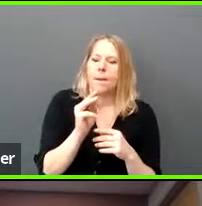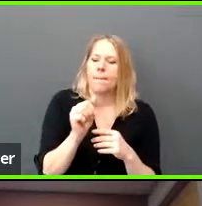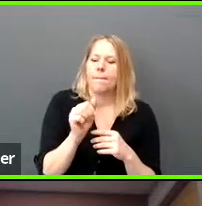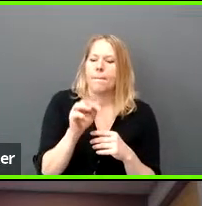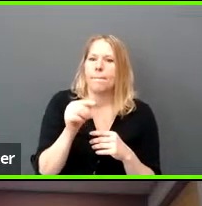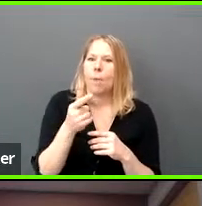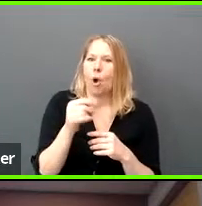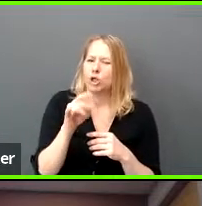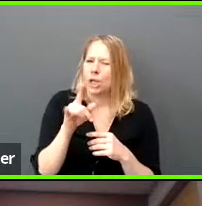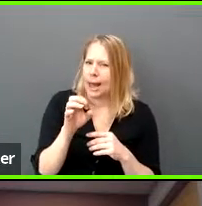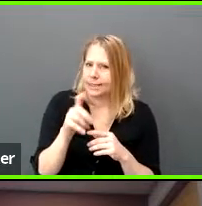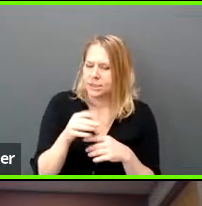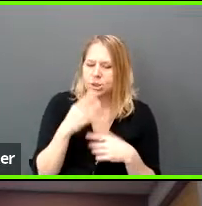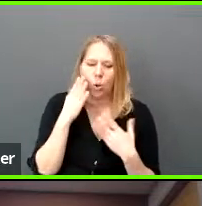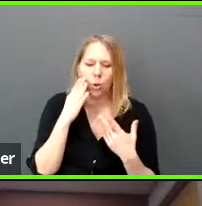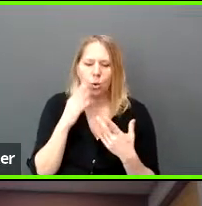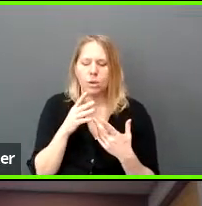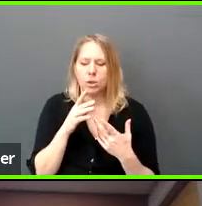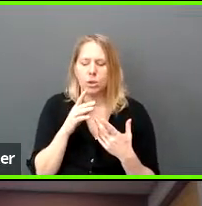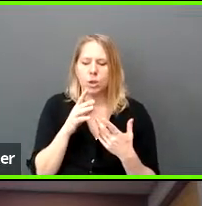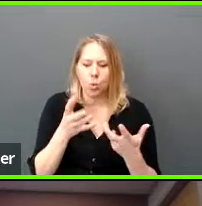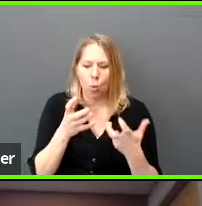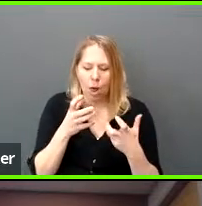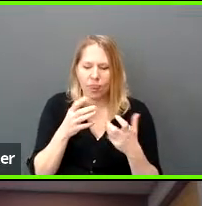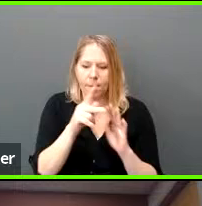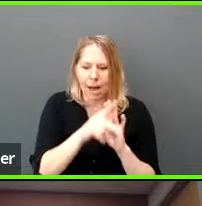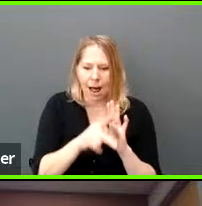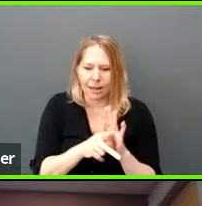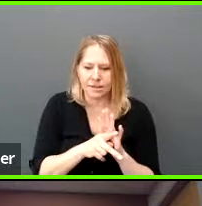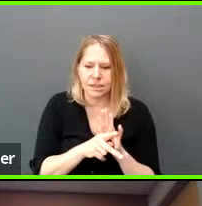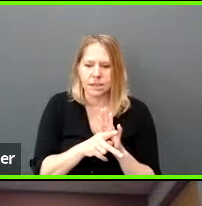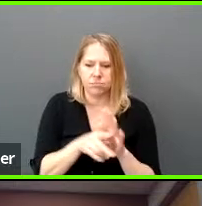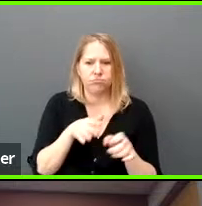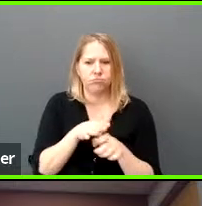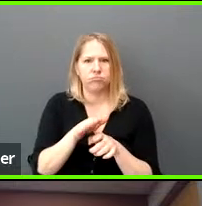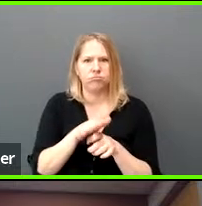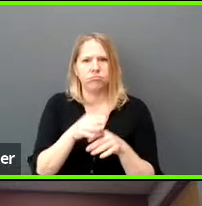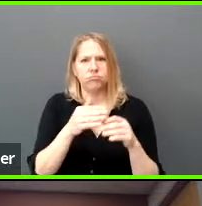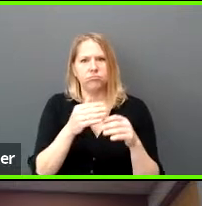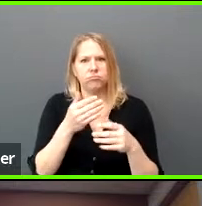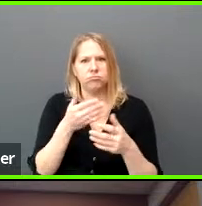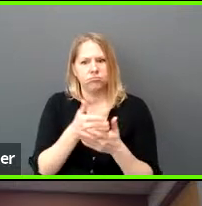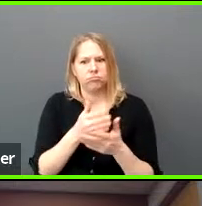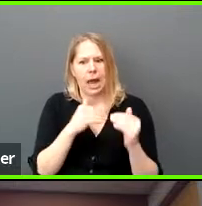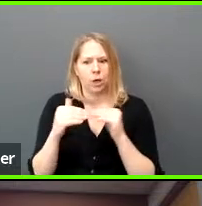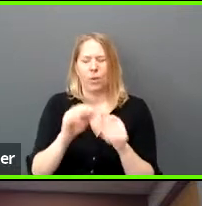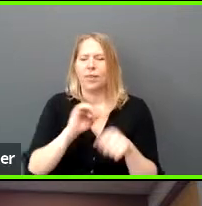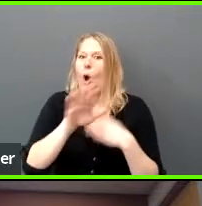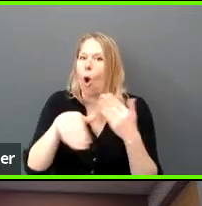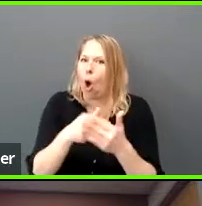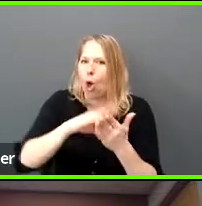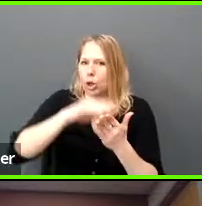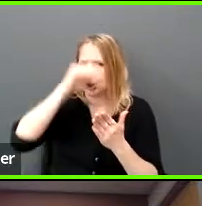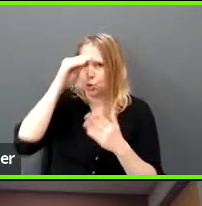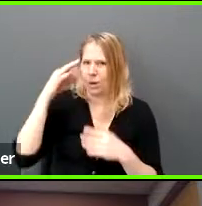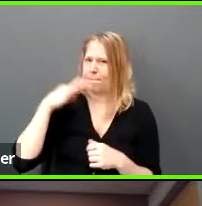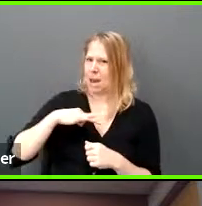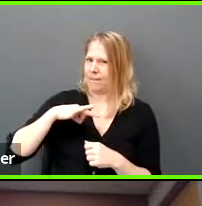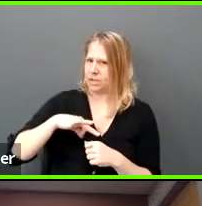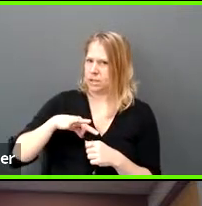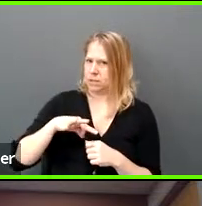that when you're looking at the policy, it is adequate for everyone, and that all students are benefiting from the policy. And